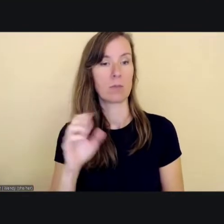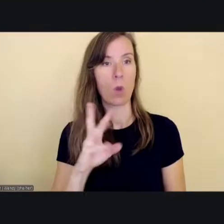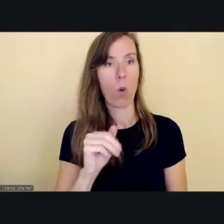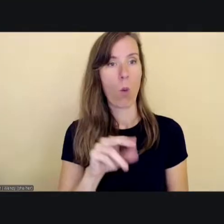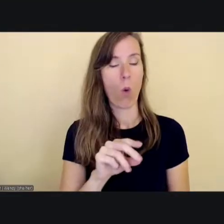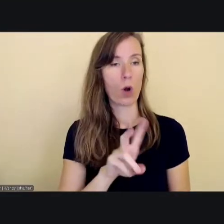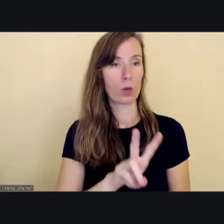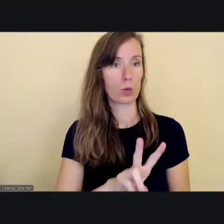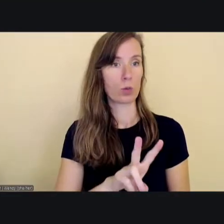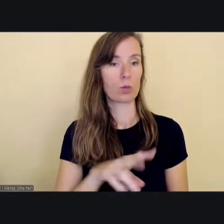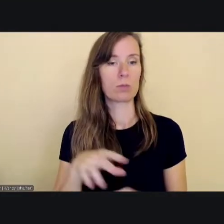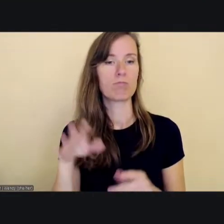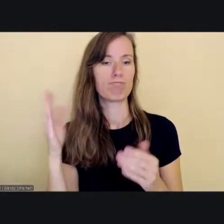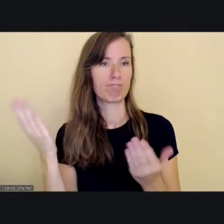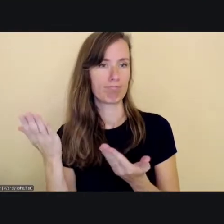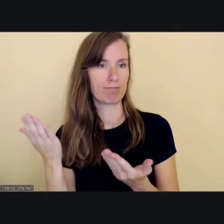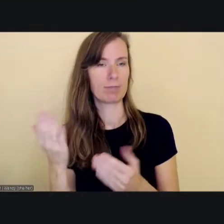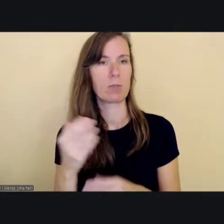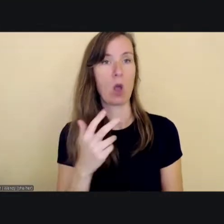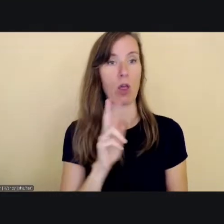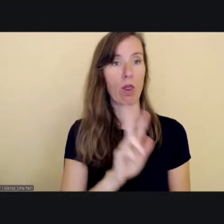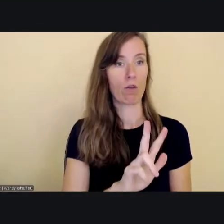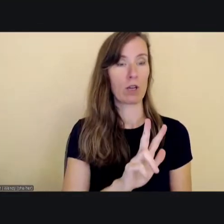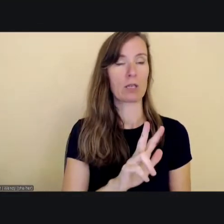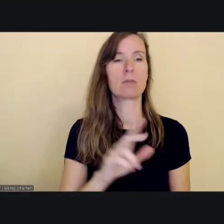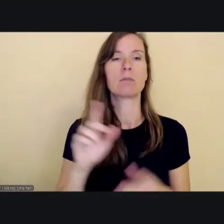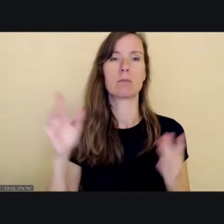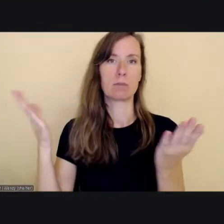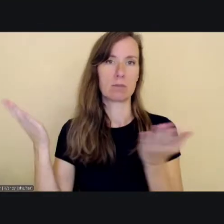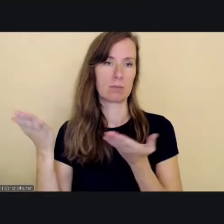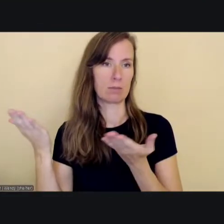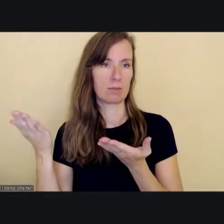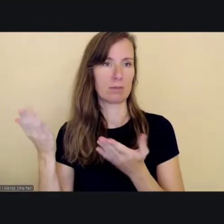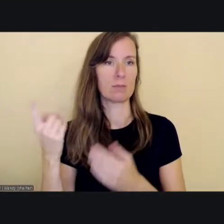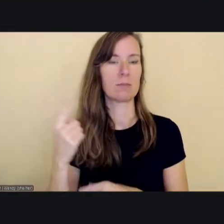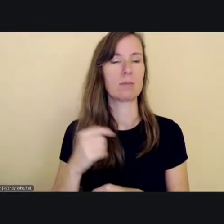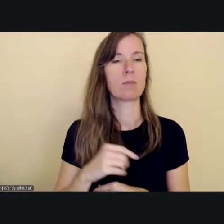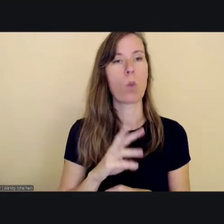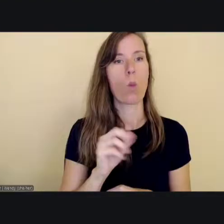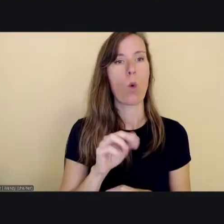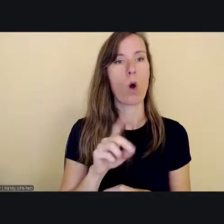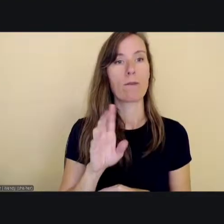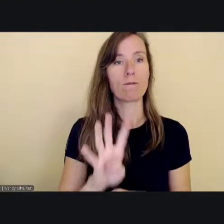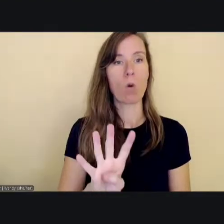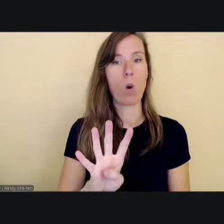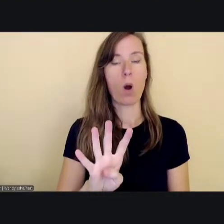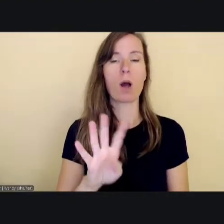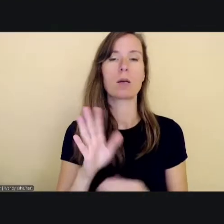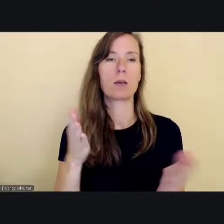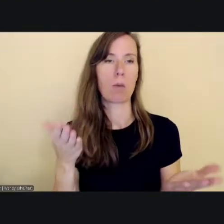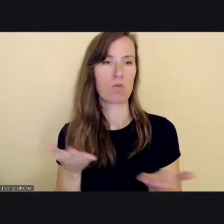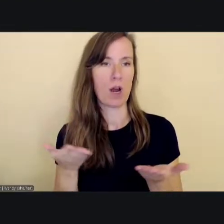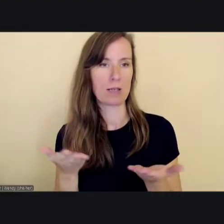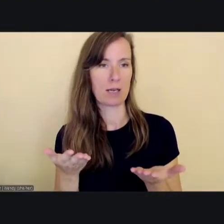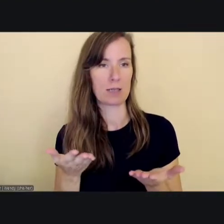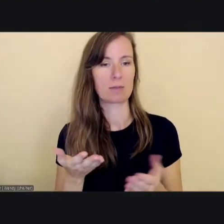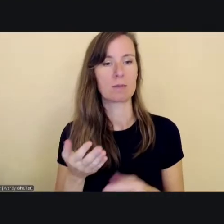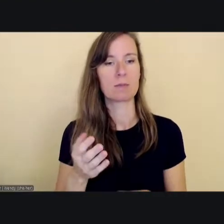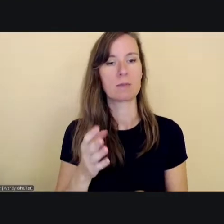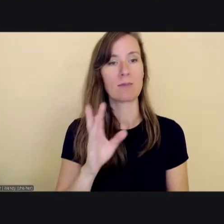Present. Ward 3? Present. Ward 4? Present. Ward